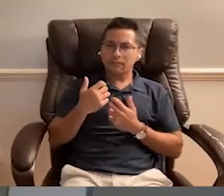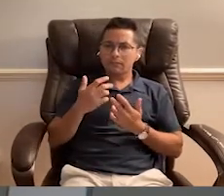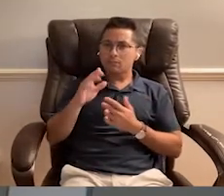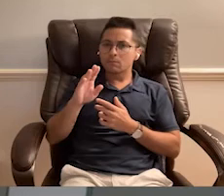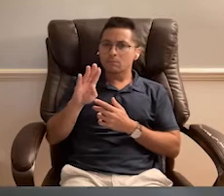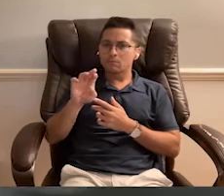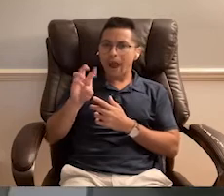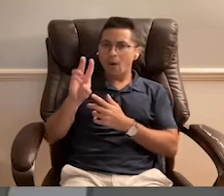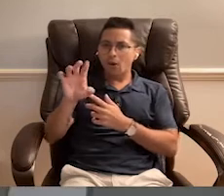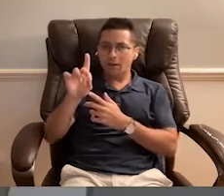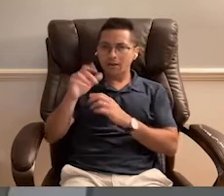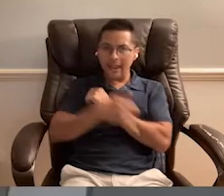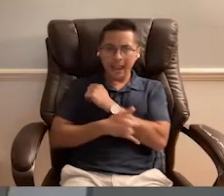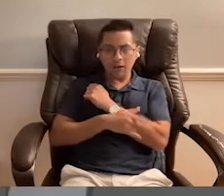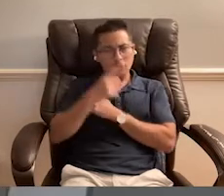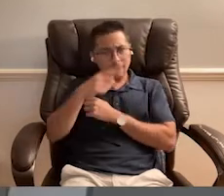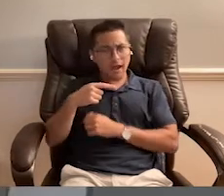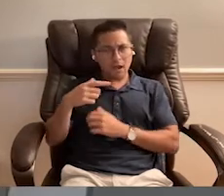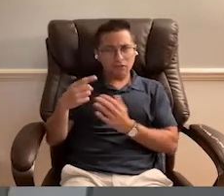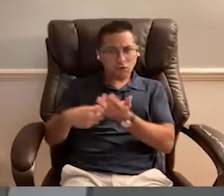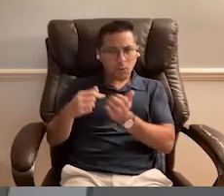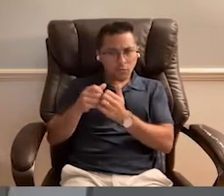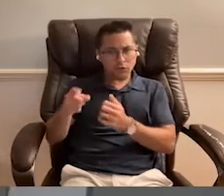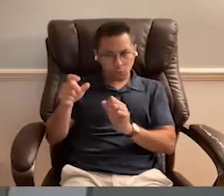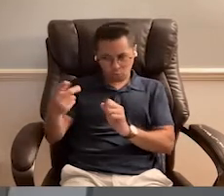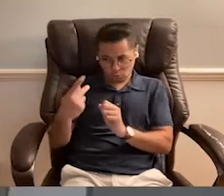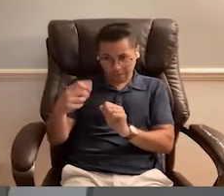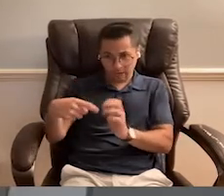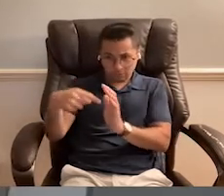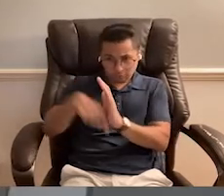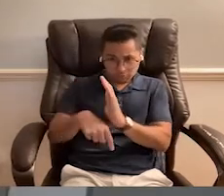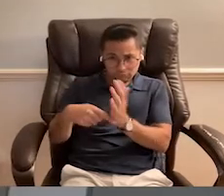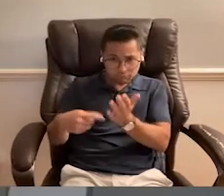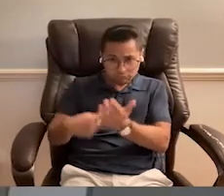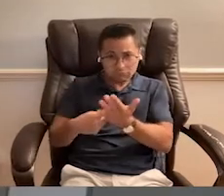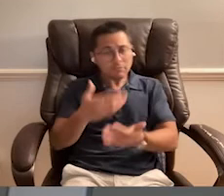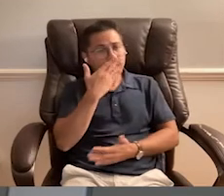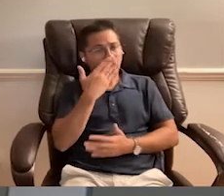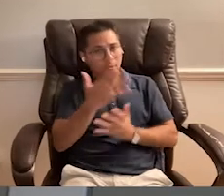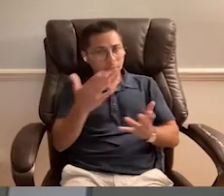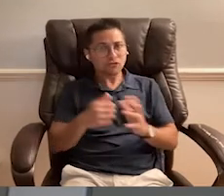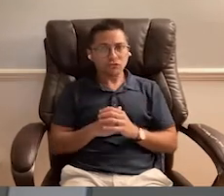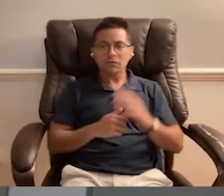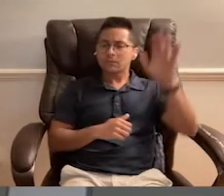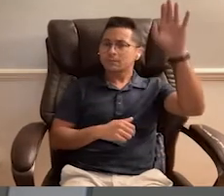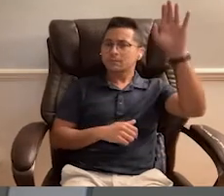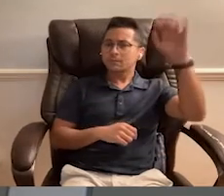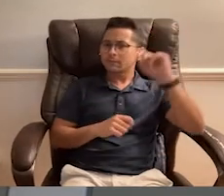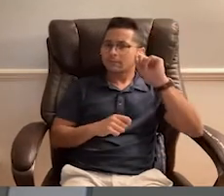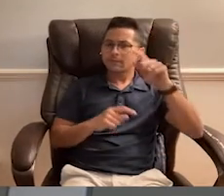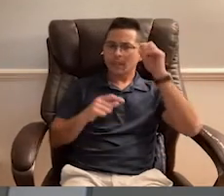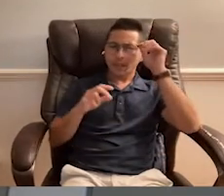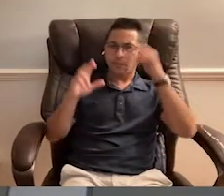you live? We live in Deerfield Beach in Broward County. Okay. Can I talk to you after so we can discuss a little bit more specifically about your